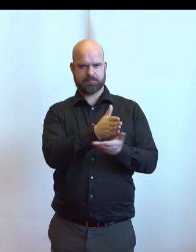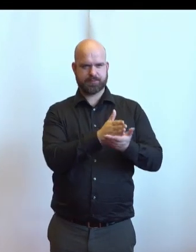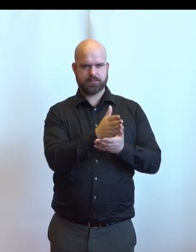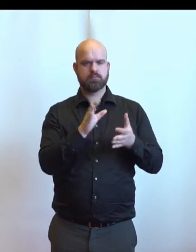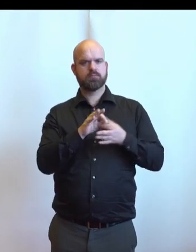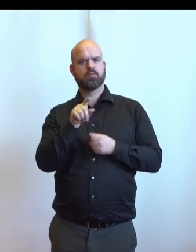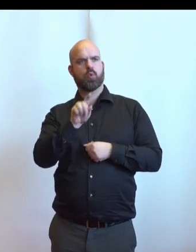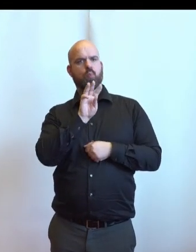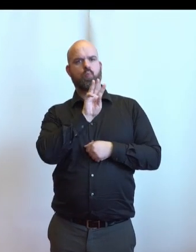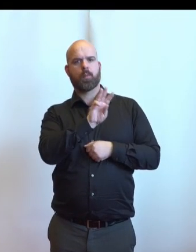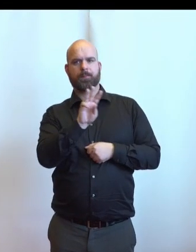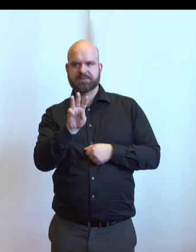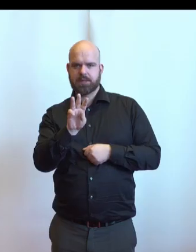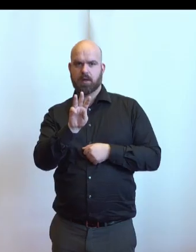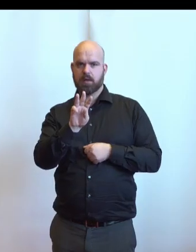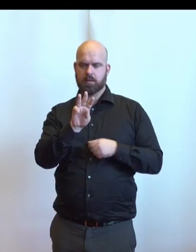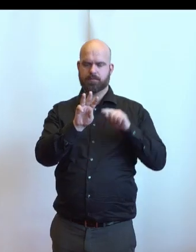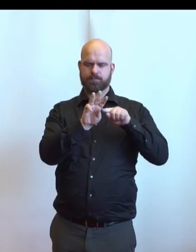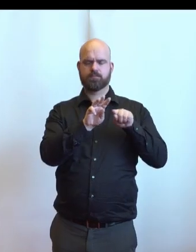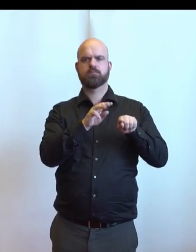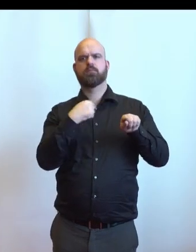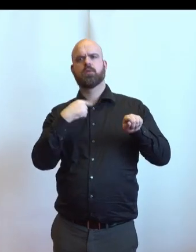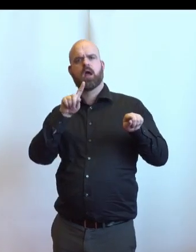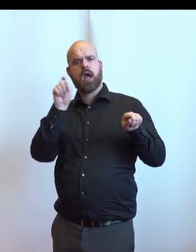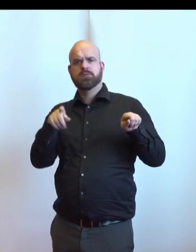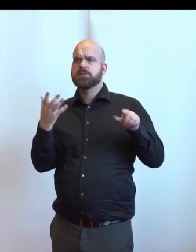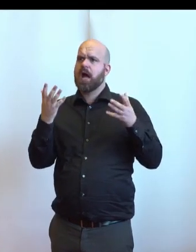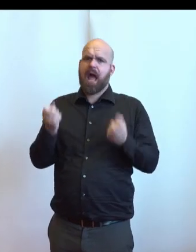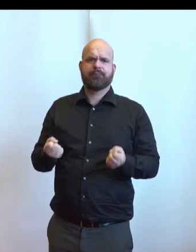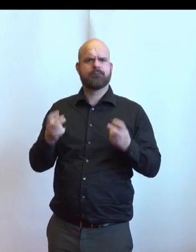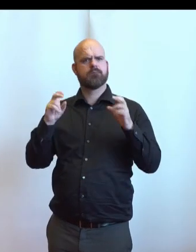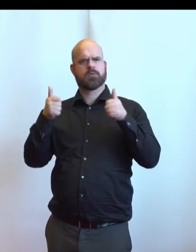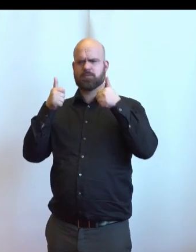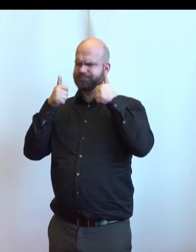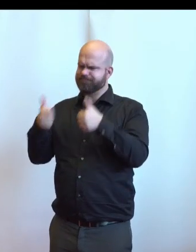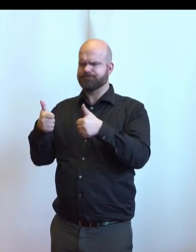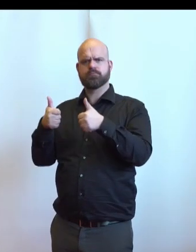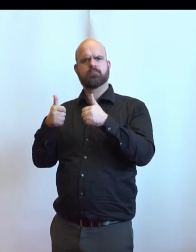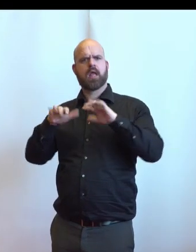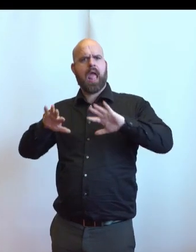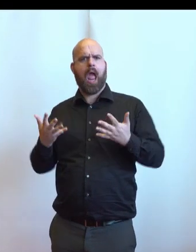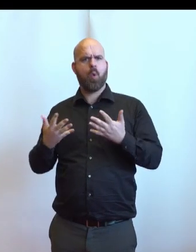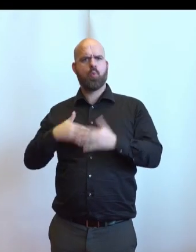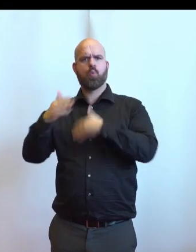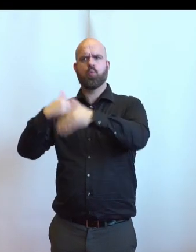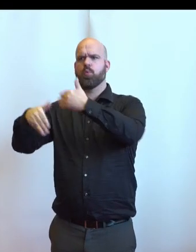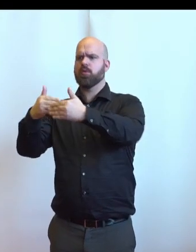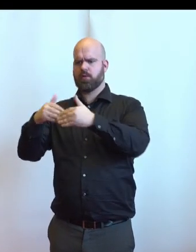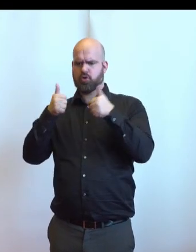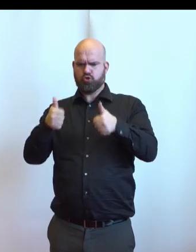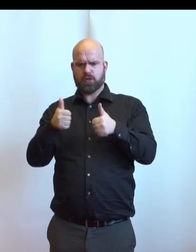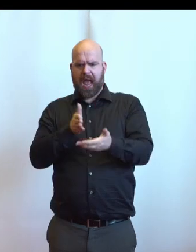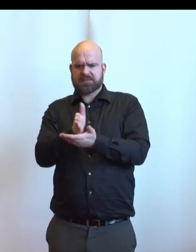examples from your experience with regard to accessibility for people with intellectual or cognitive disabilities,